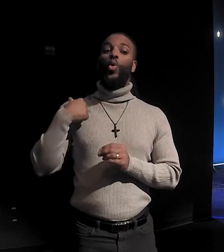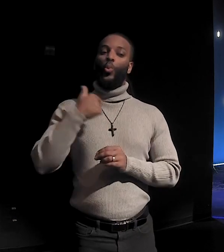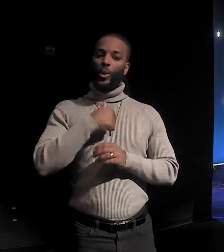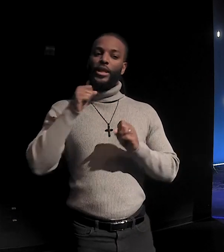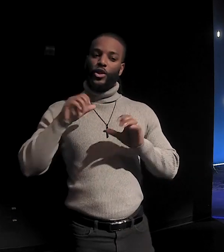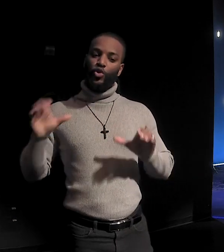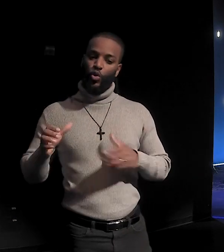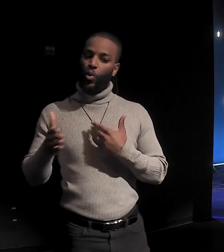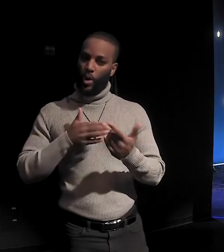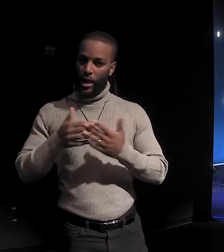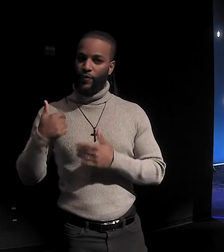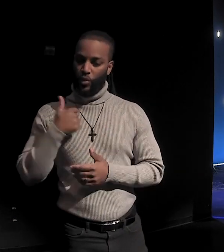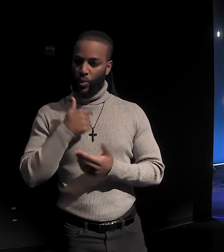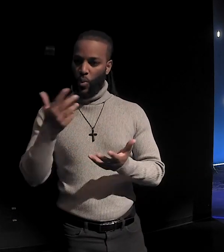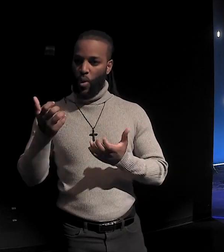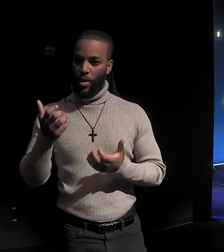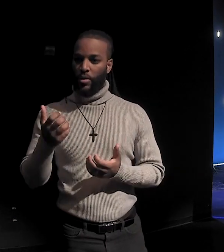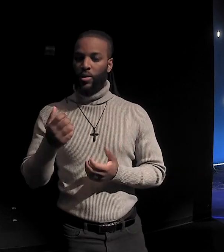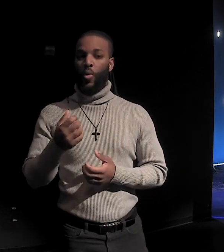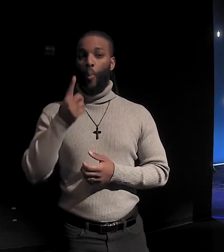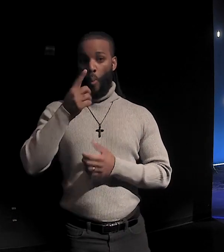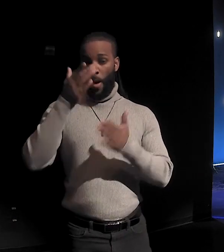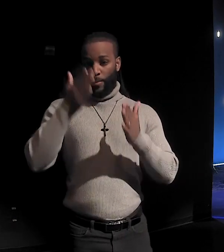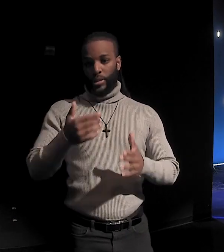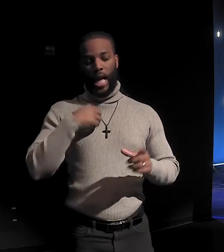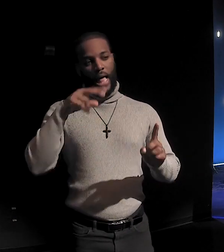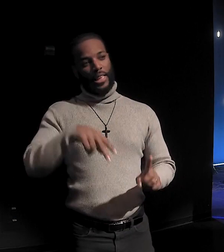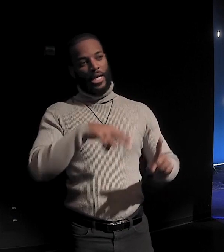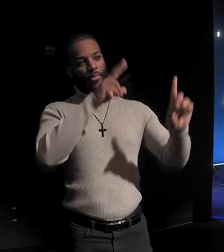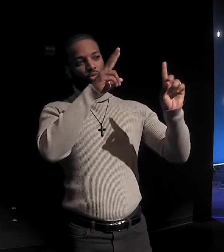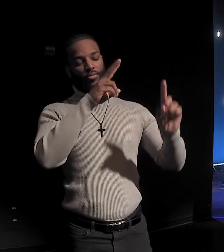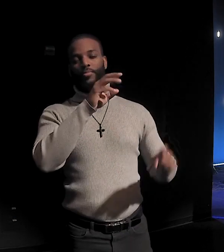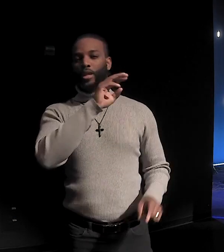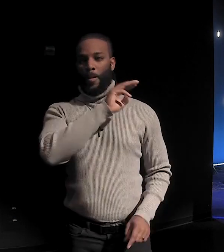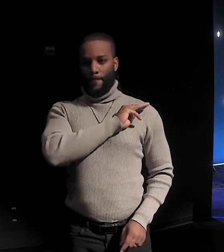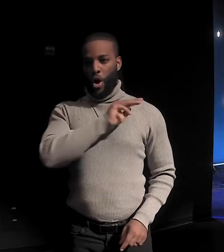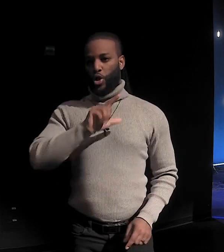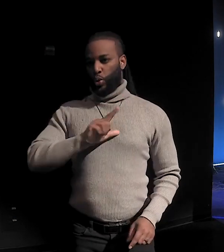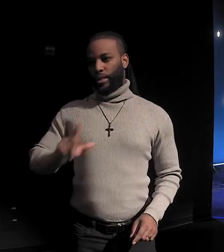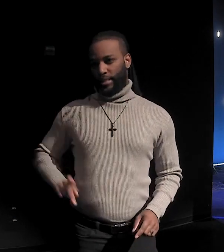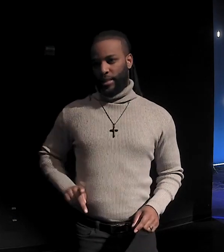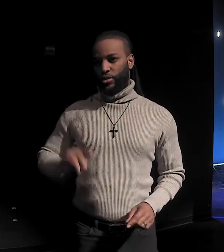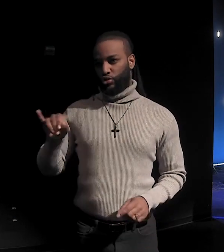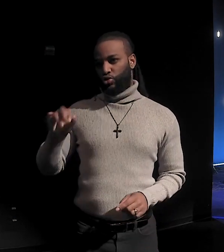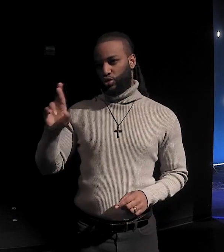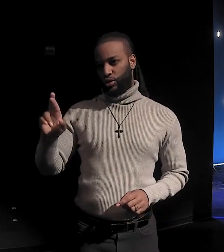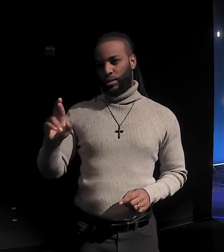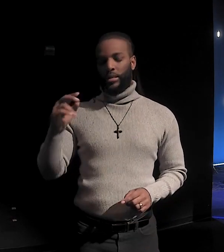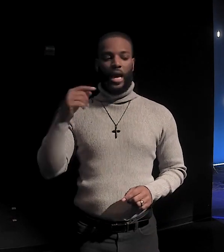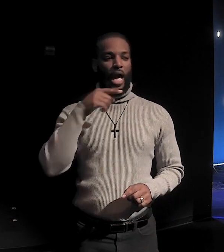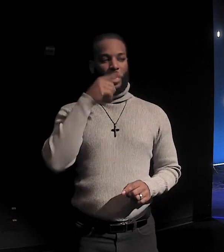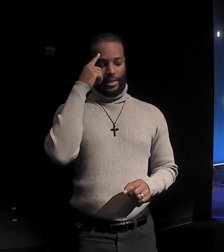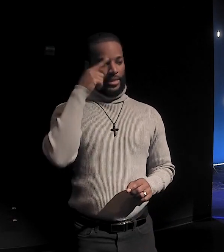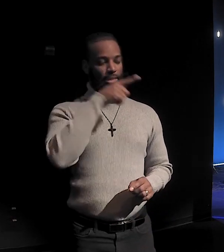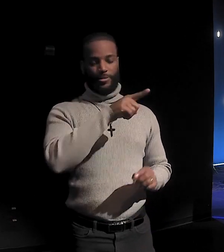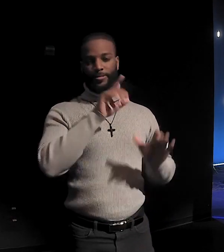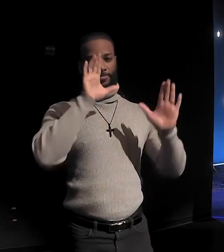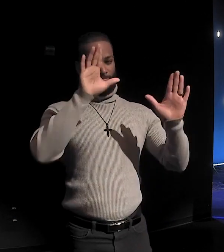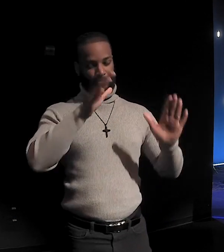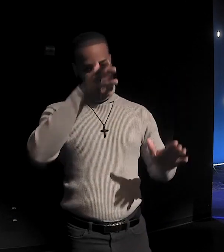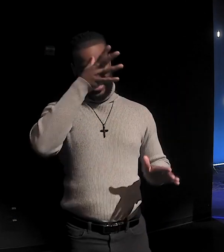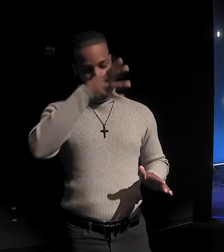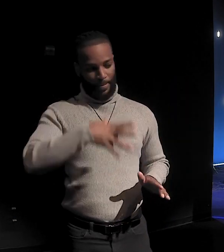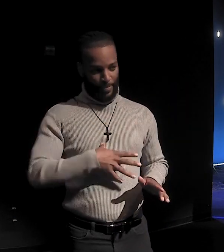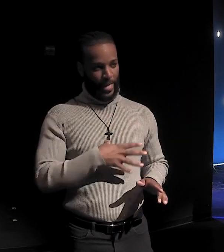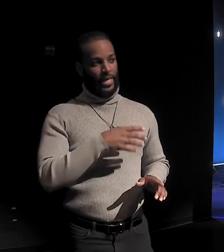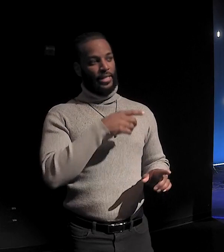do. One of my idols in life has been Martin Luther King Jr. I think he stood for what God wanted us to stand